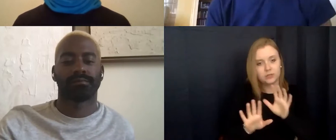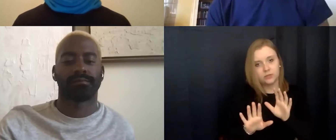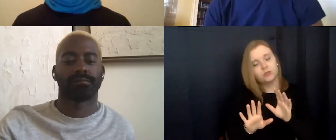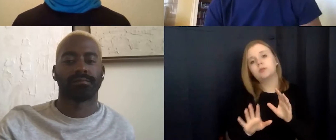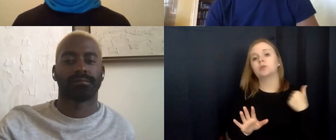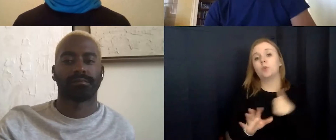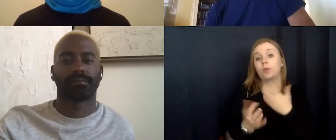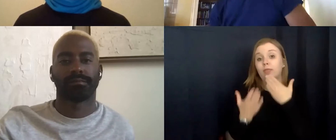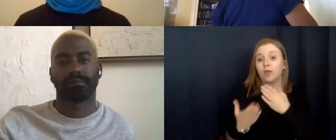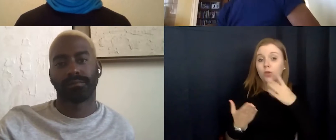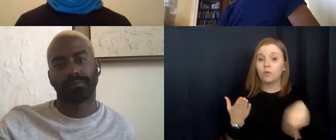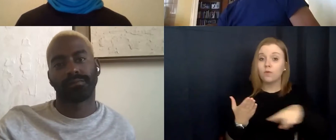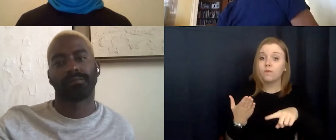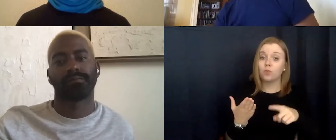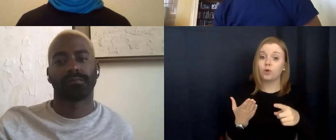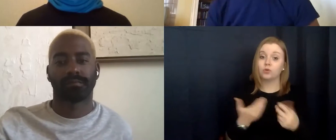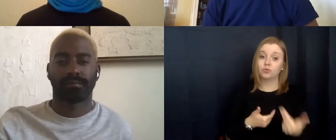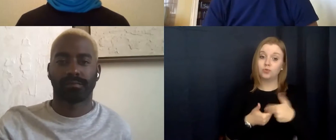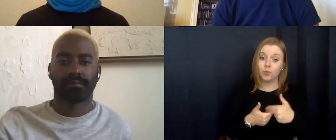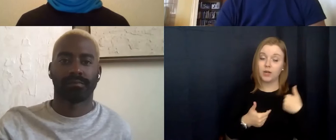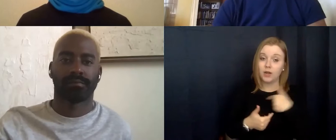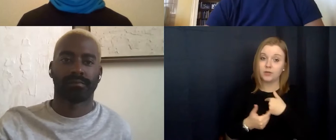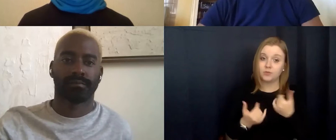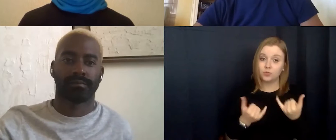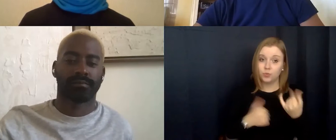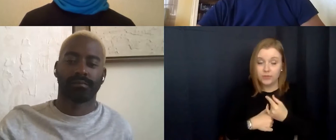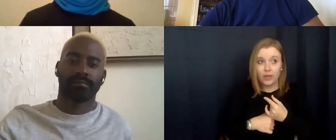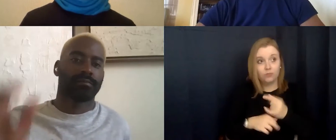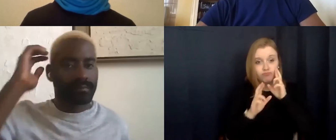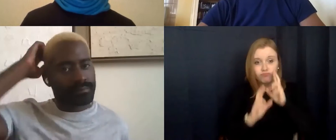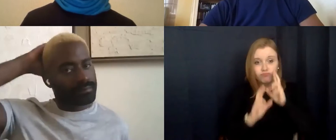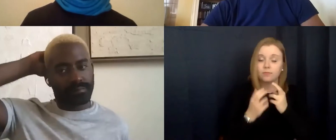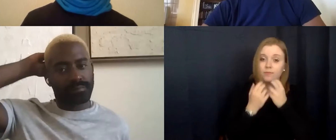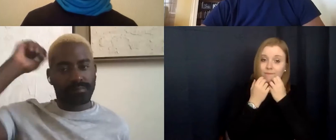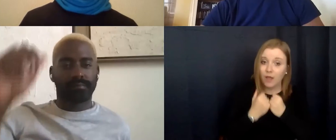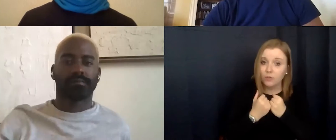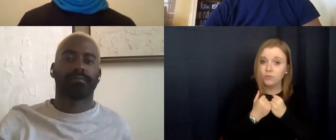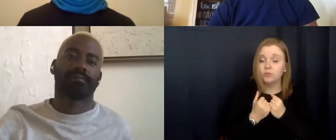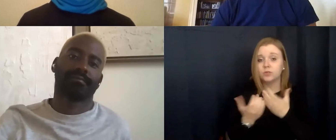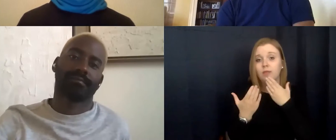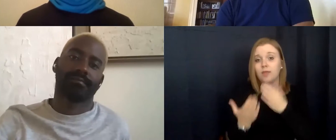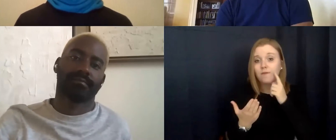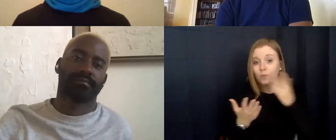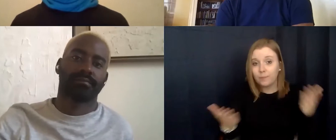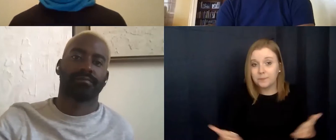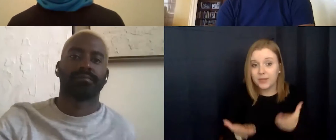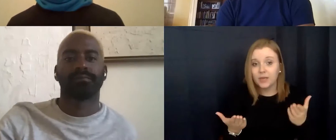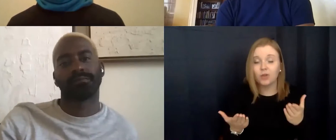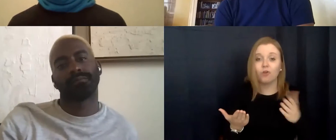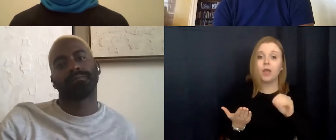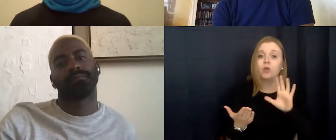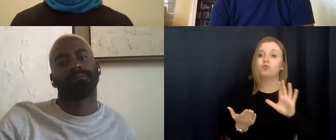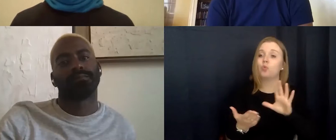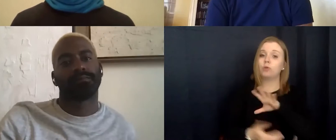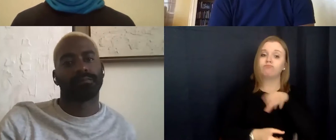being here with our values, and we thank you for your presence and your contribution to this